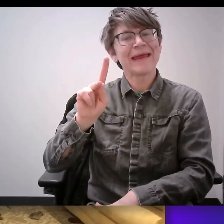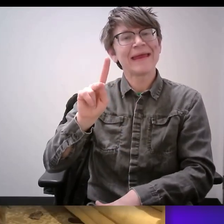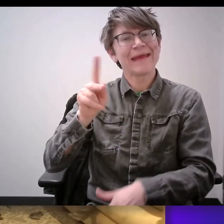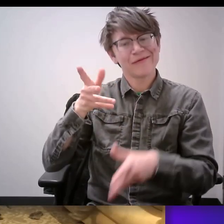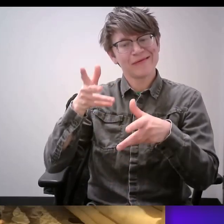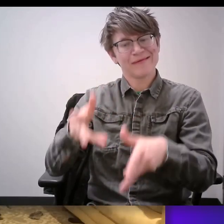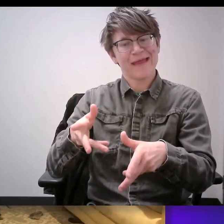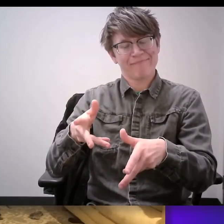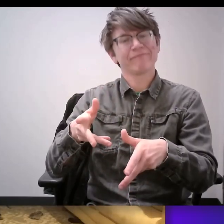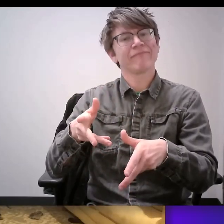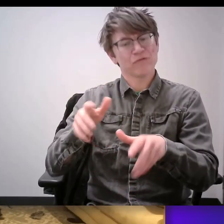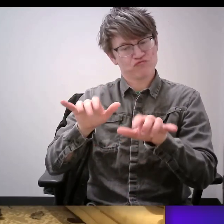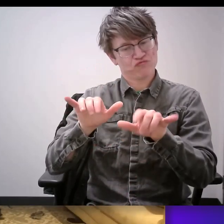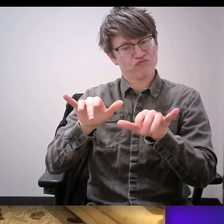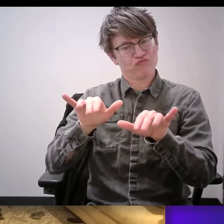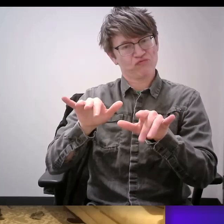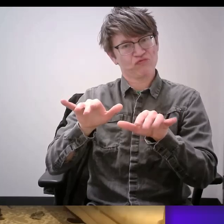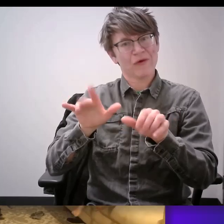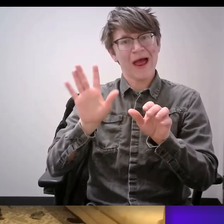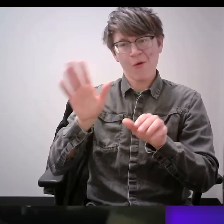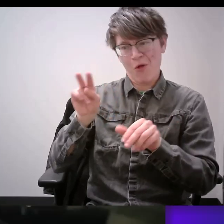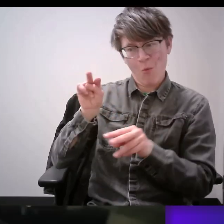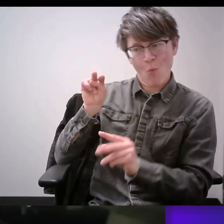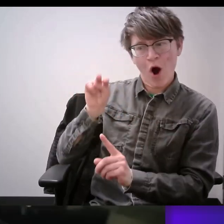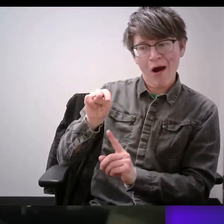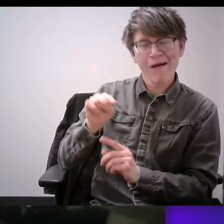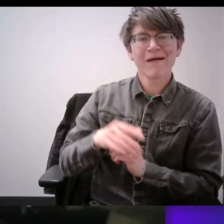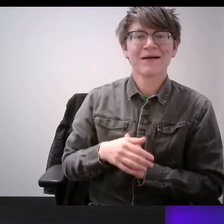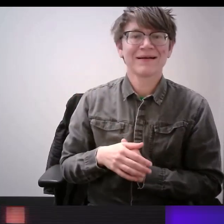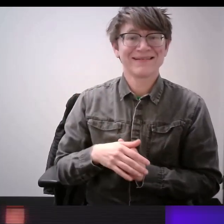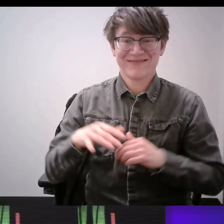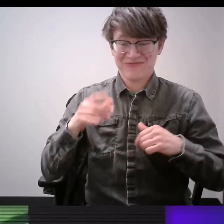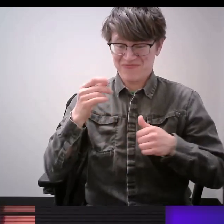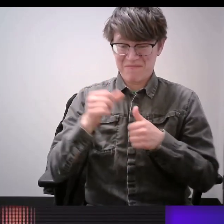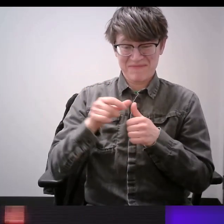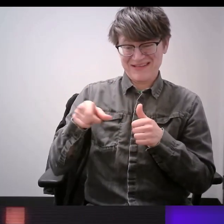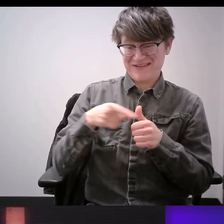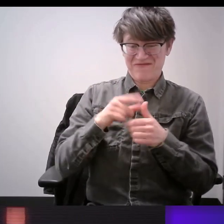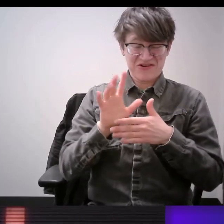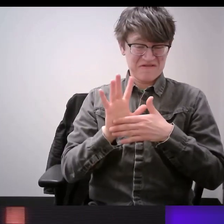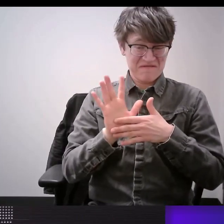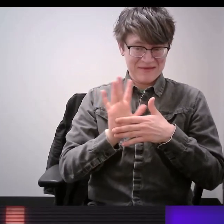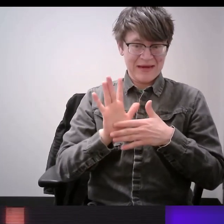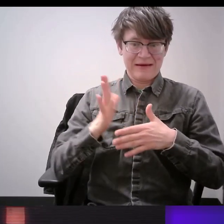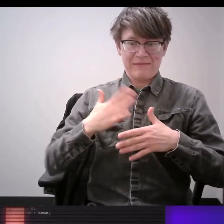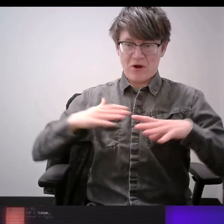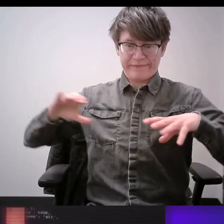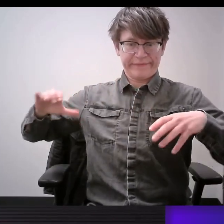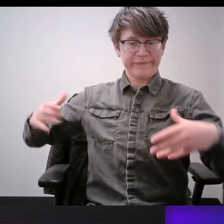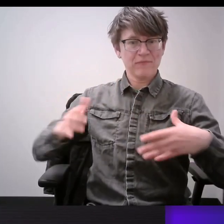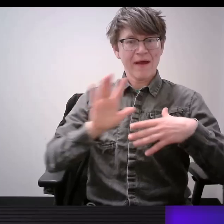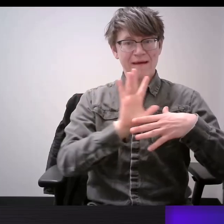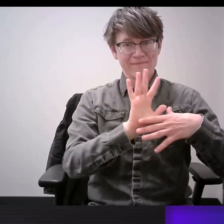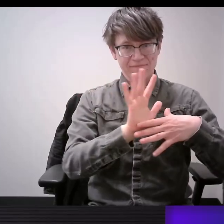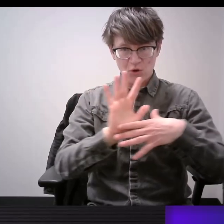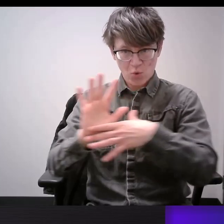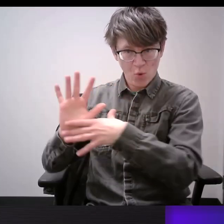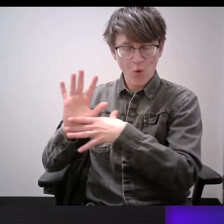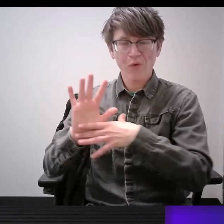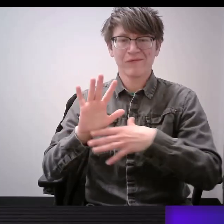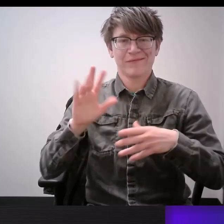out for sure. And also remember, this is the first of 52 things. You follow along with us all year